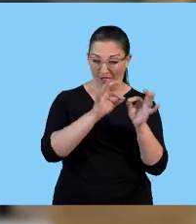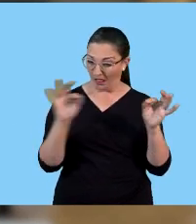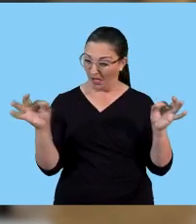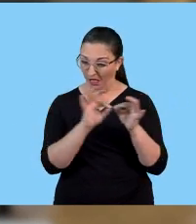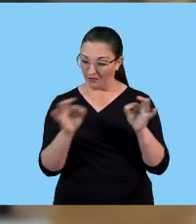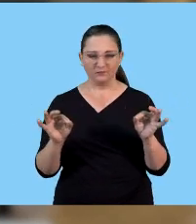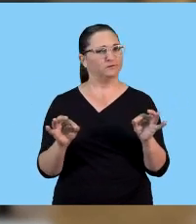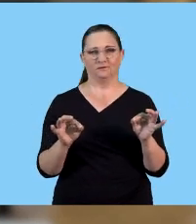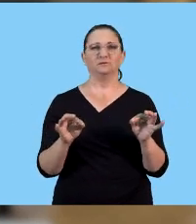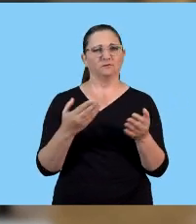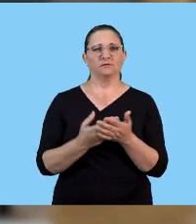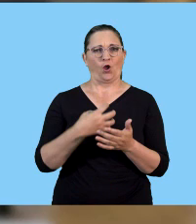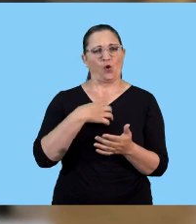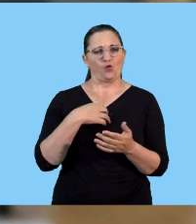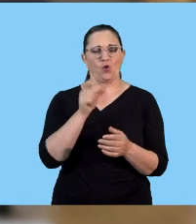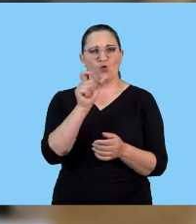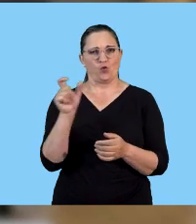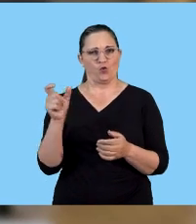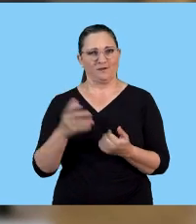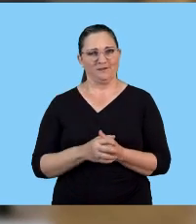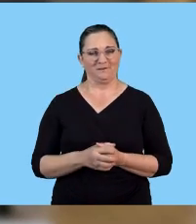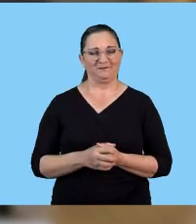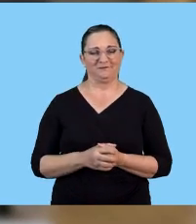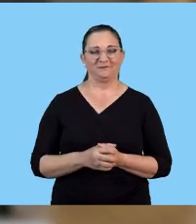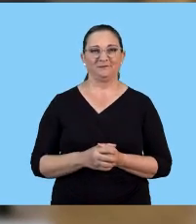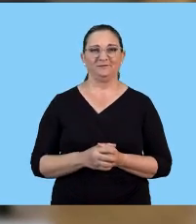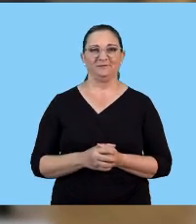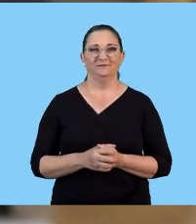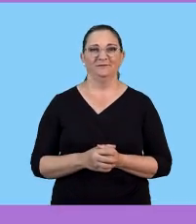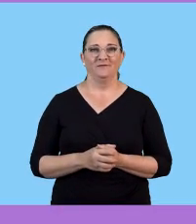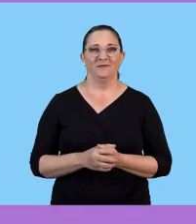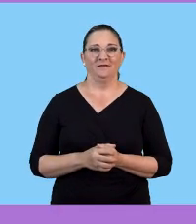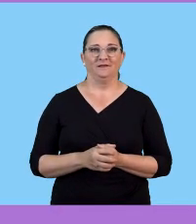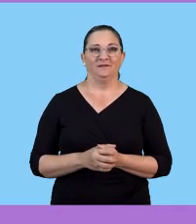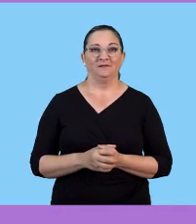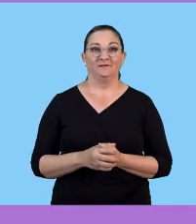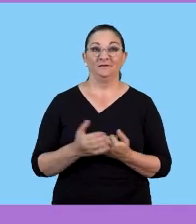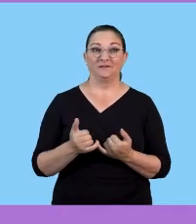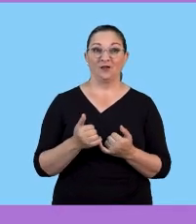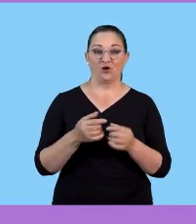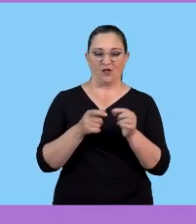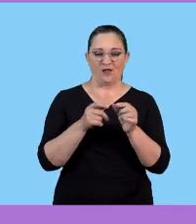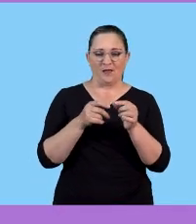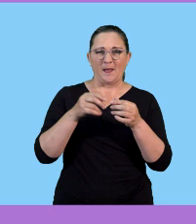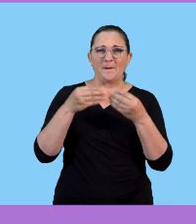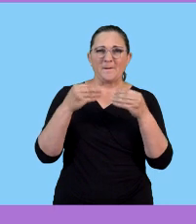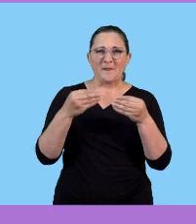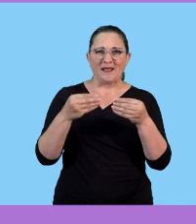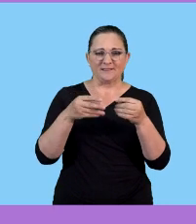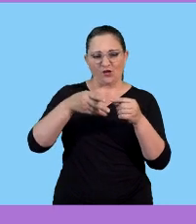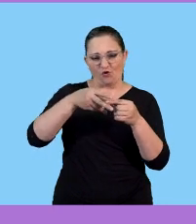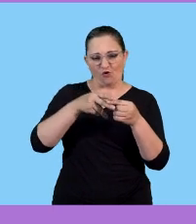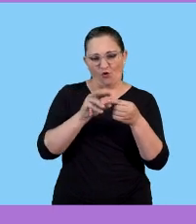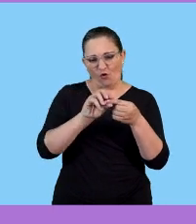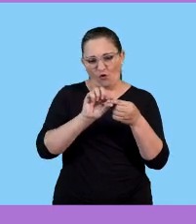words, but of course, it has to mean what I'm trying to imply. That's important. All right, so we're stripping away the little plastic so we can